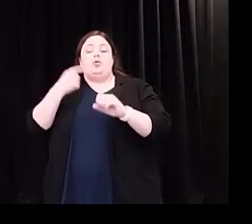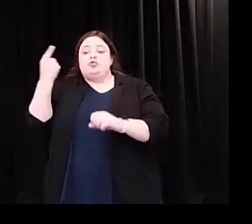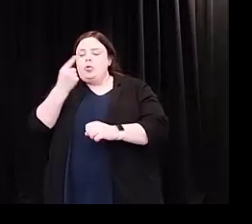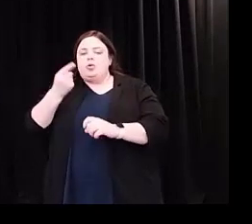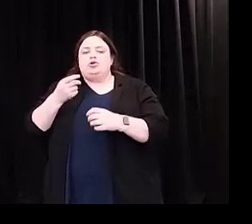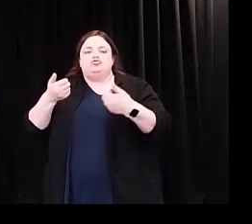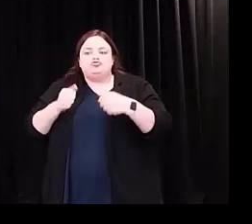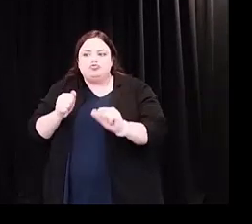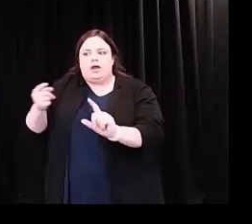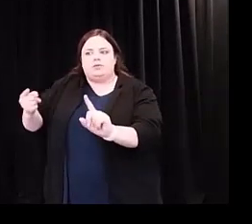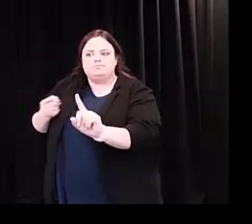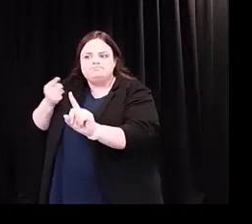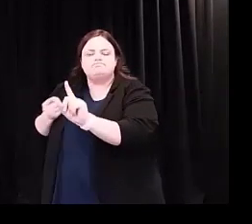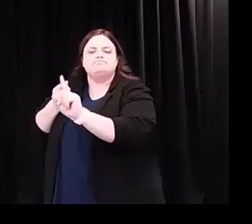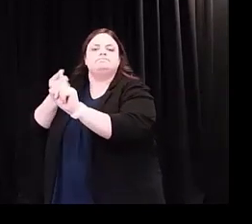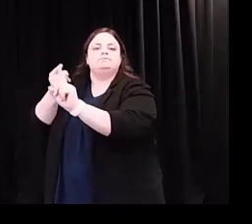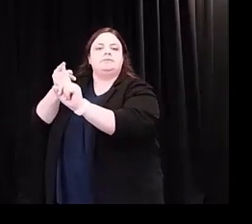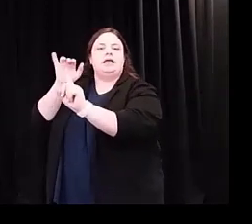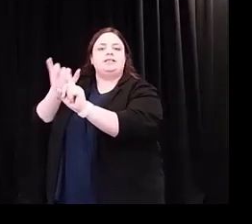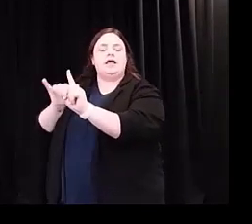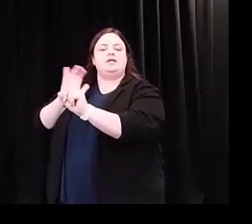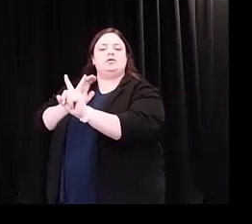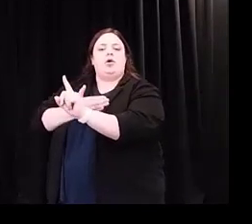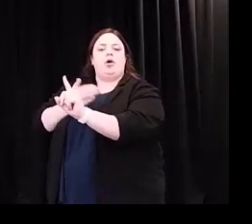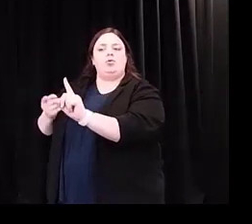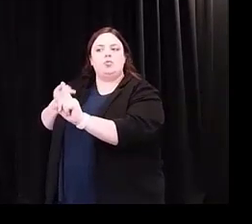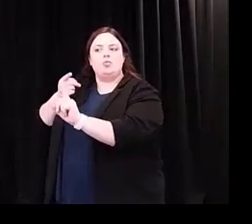always strive for that. That is our road to